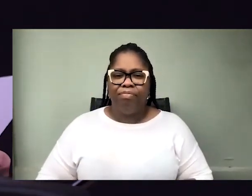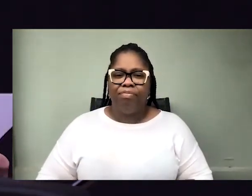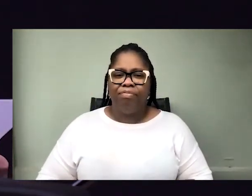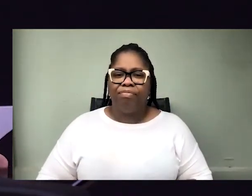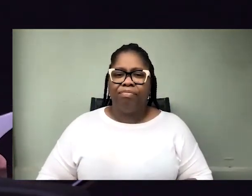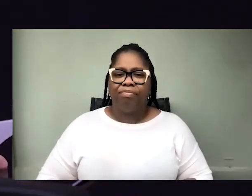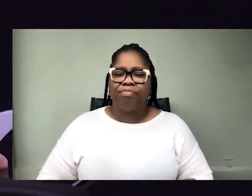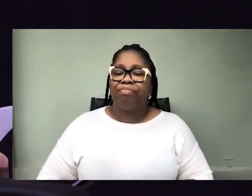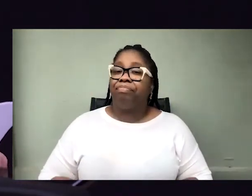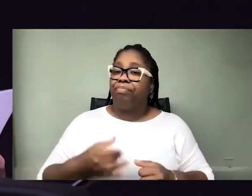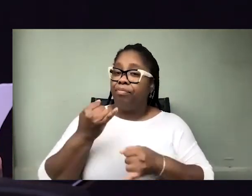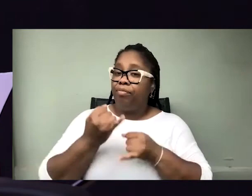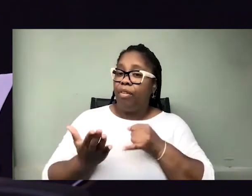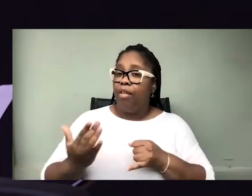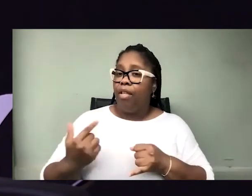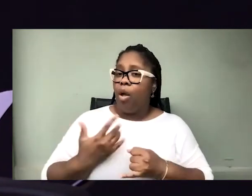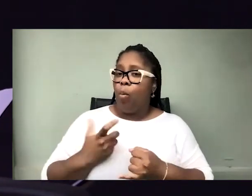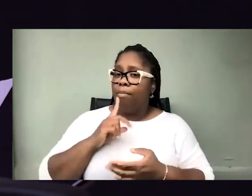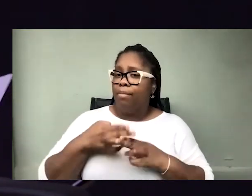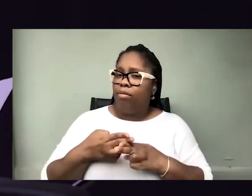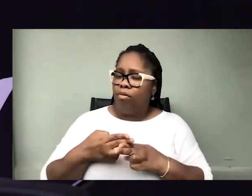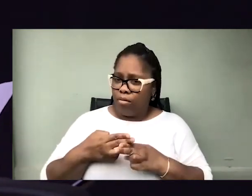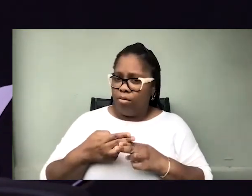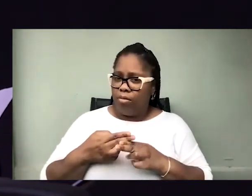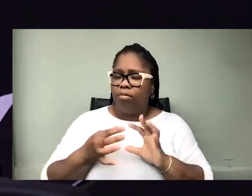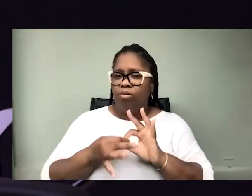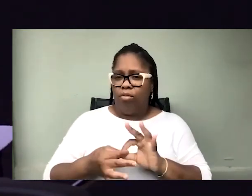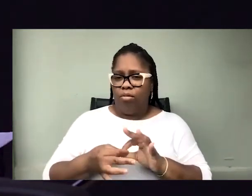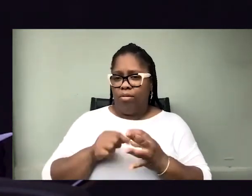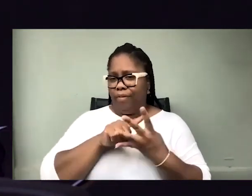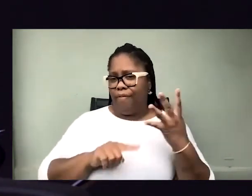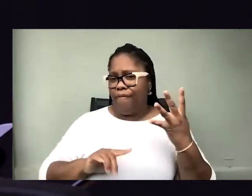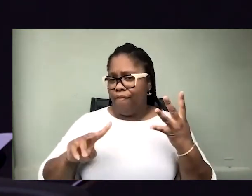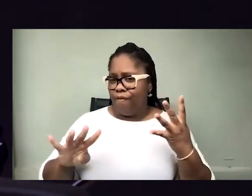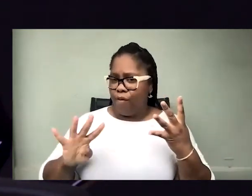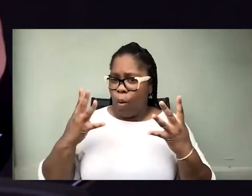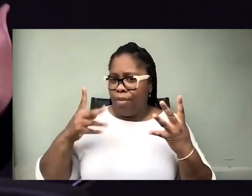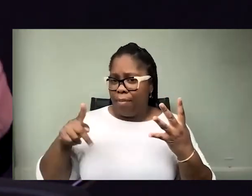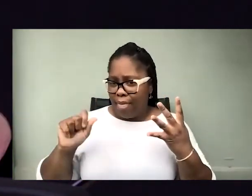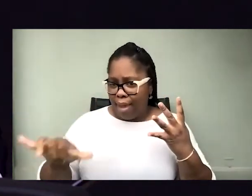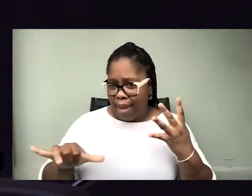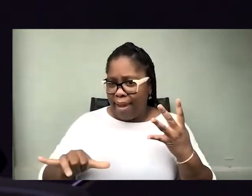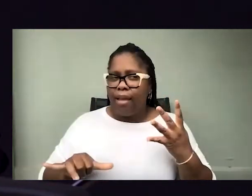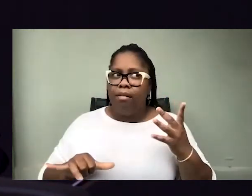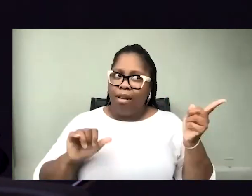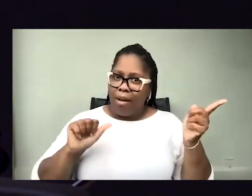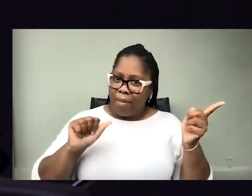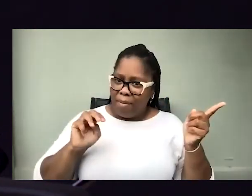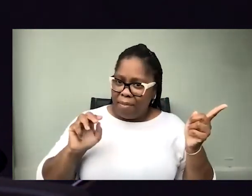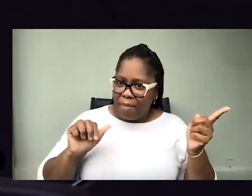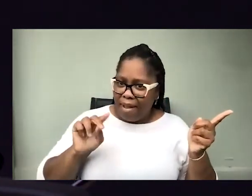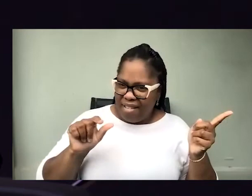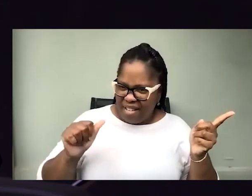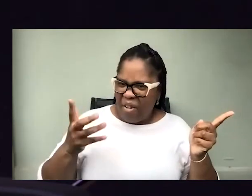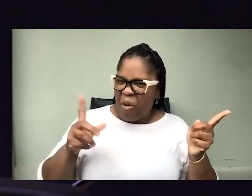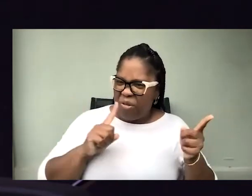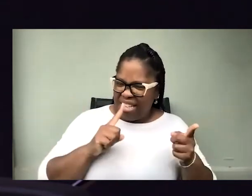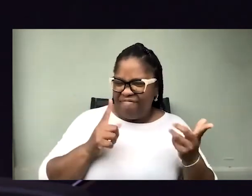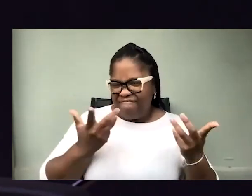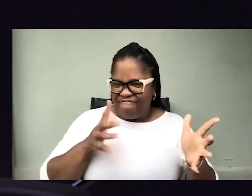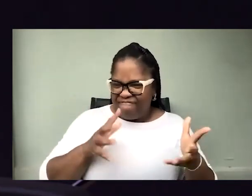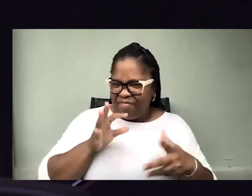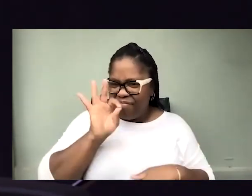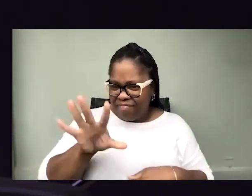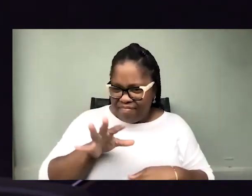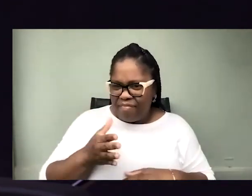The last thing I wanted to say about play number 4 is that, and Amanda alluded to it earlier, we